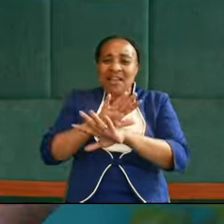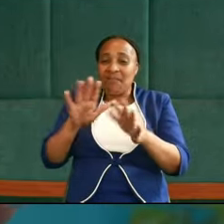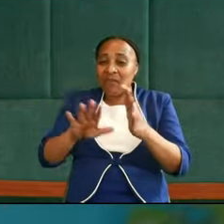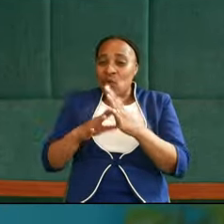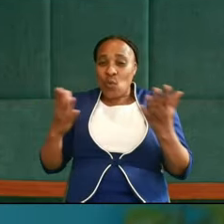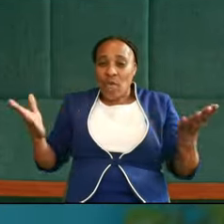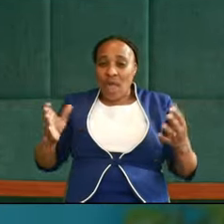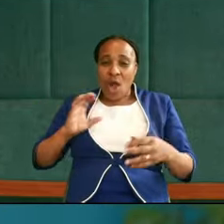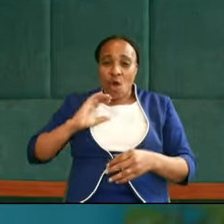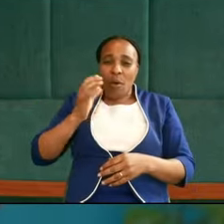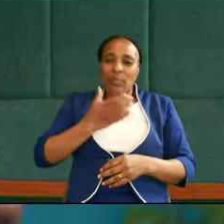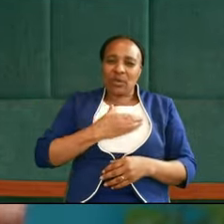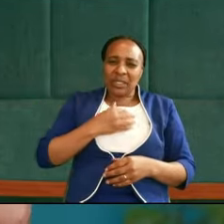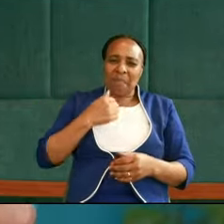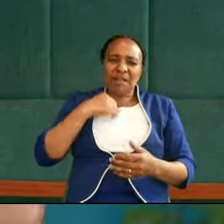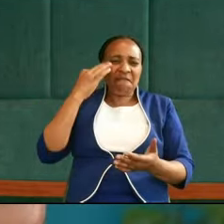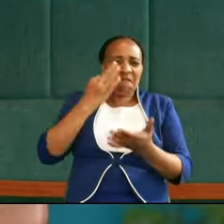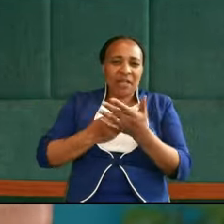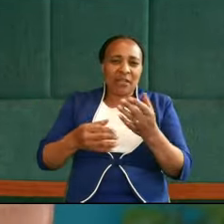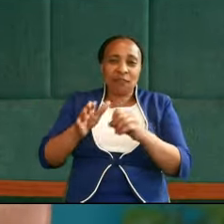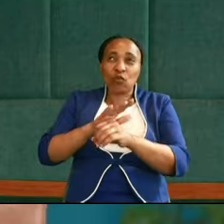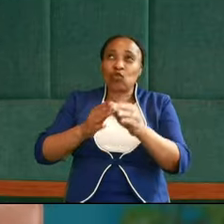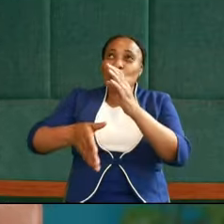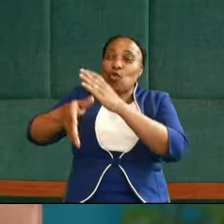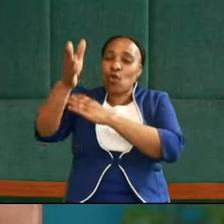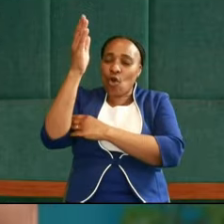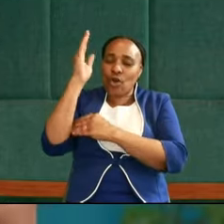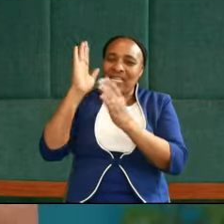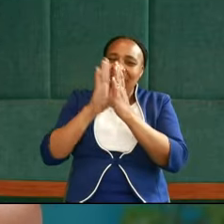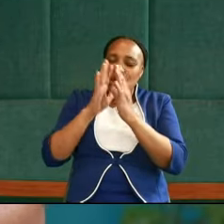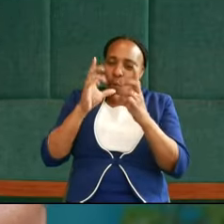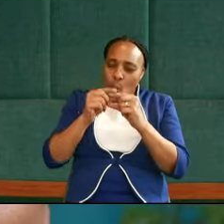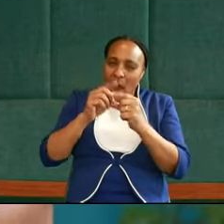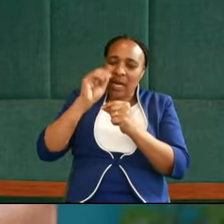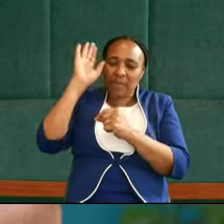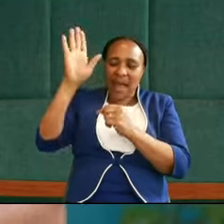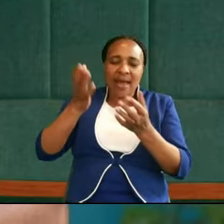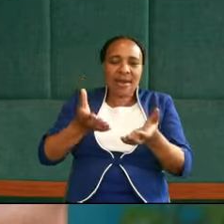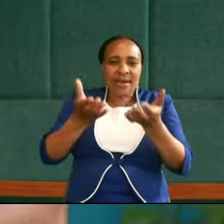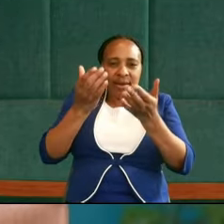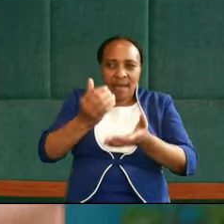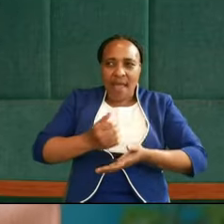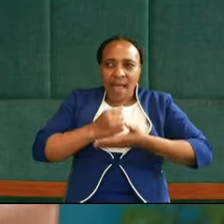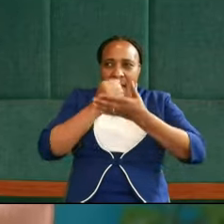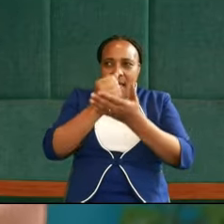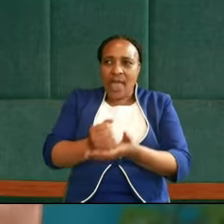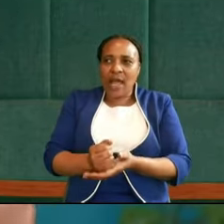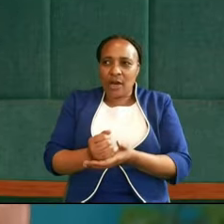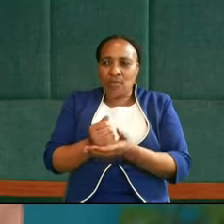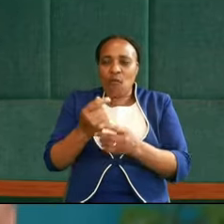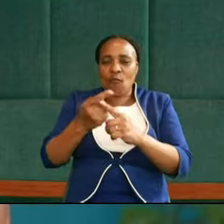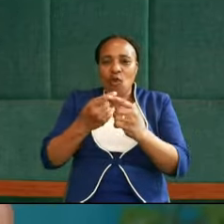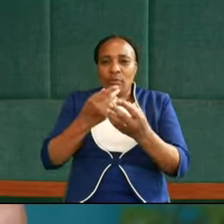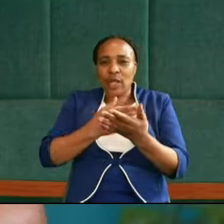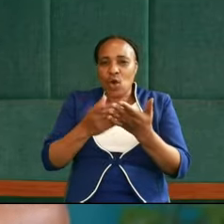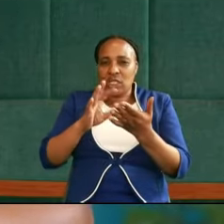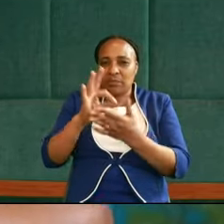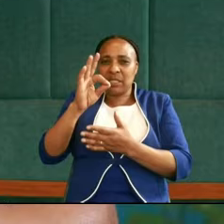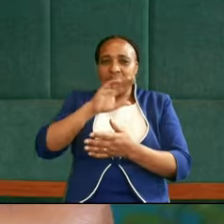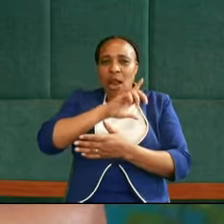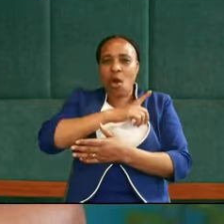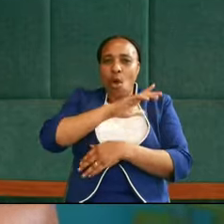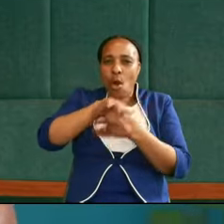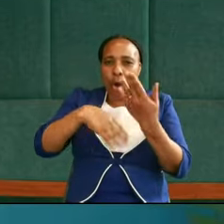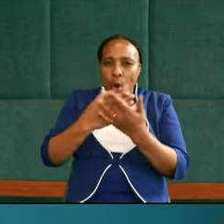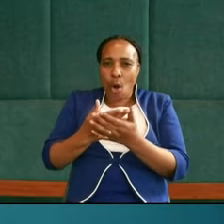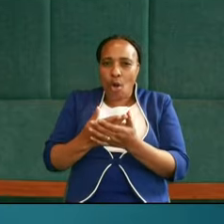community. I'll be faithful to God and faithful to His word. I need help through the power of the Holy Spirit." Just lift up your hand.